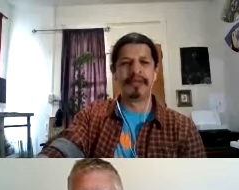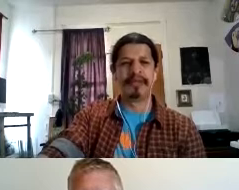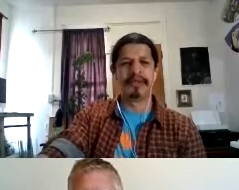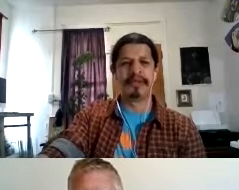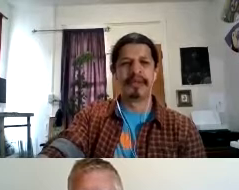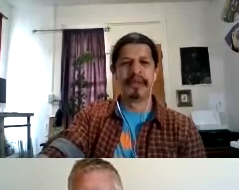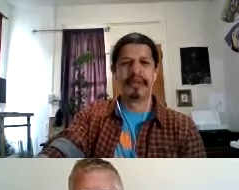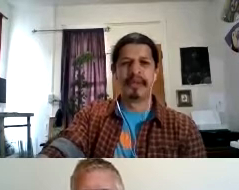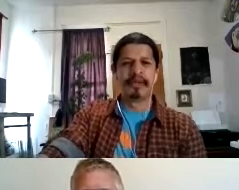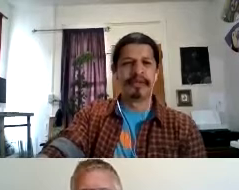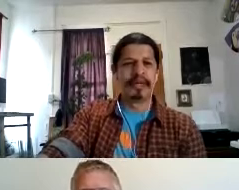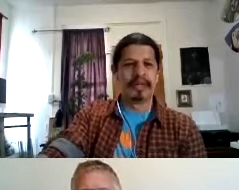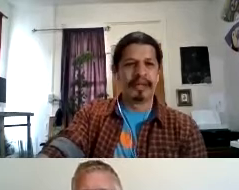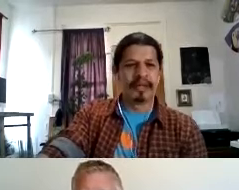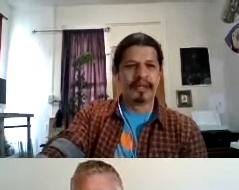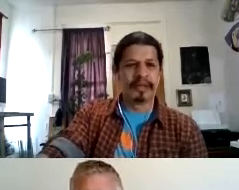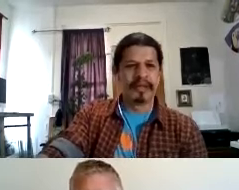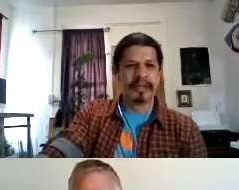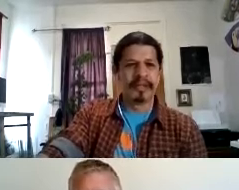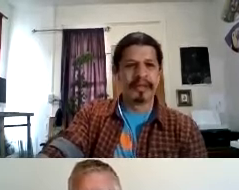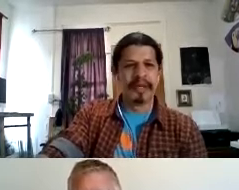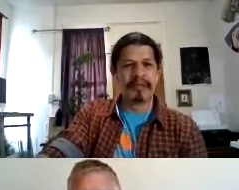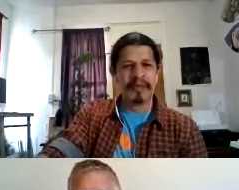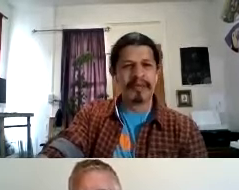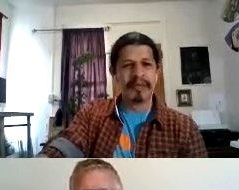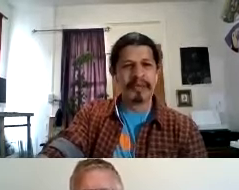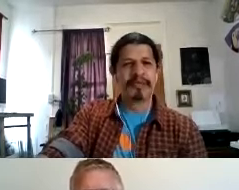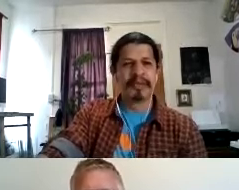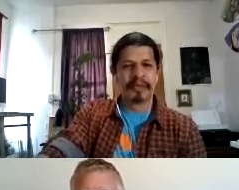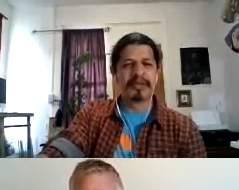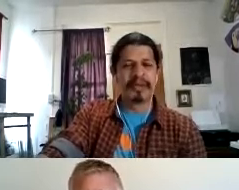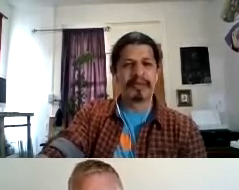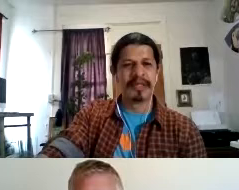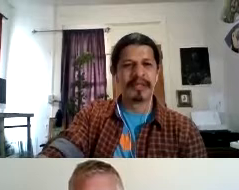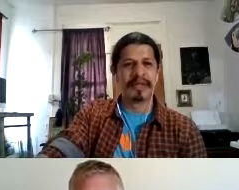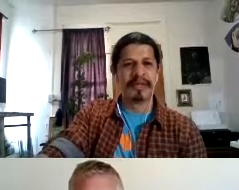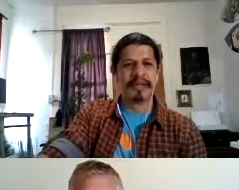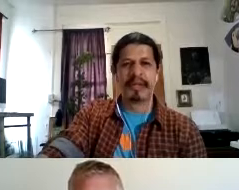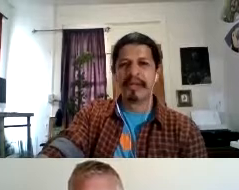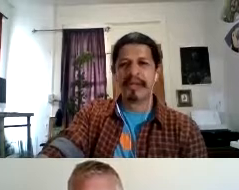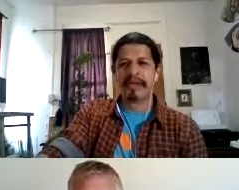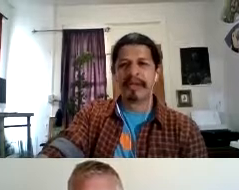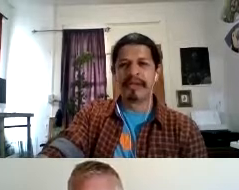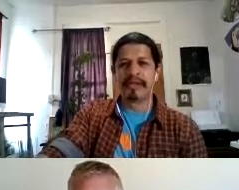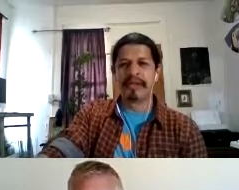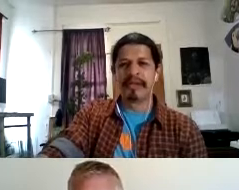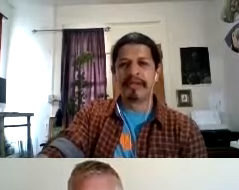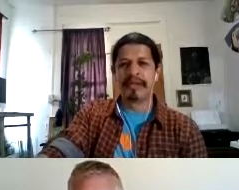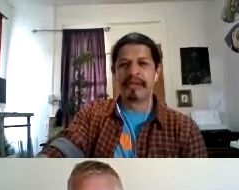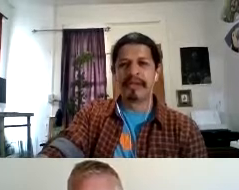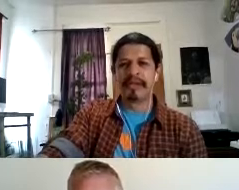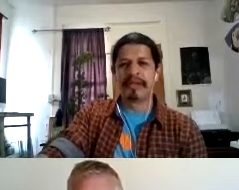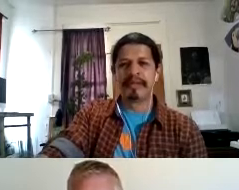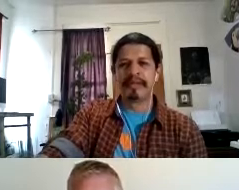watch afterwards. All right, awesome. We have people from all over, which is great. All right, so